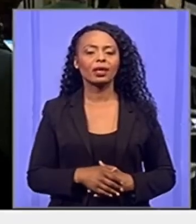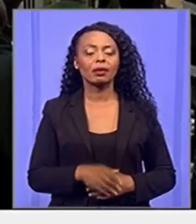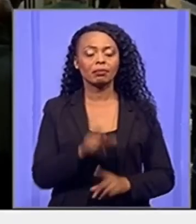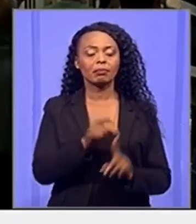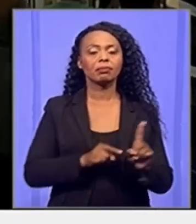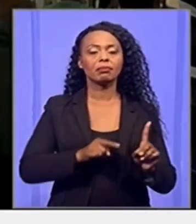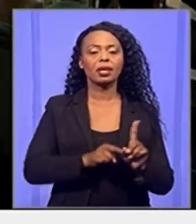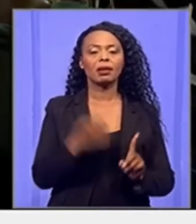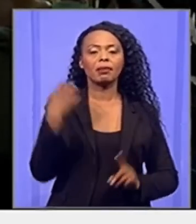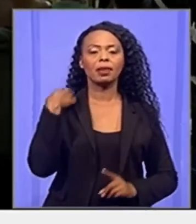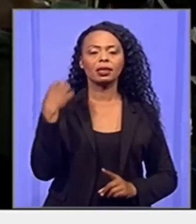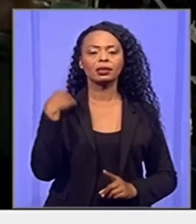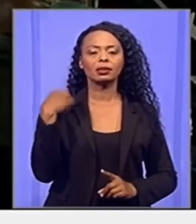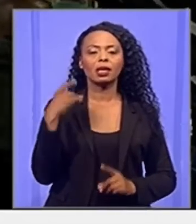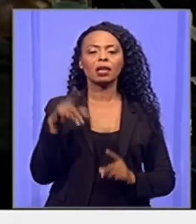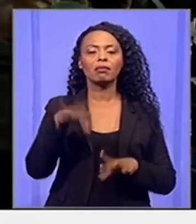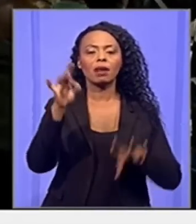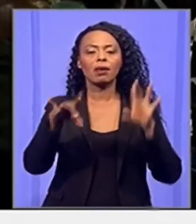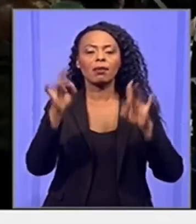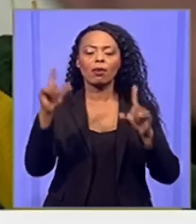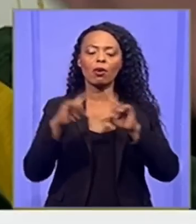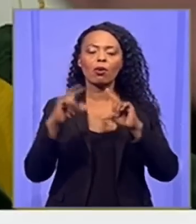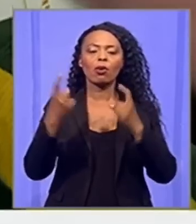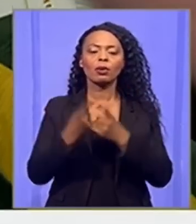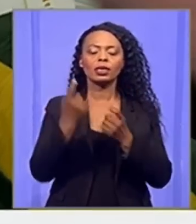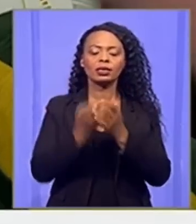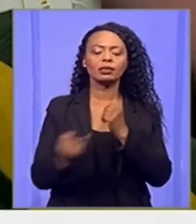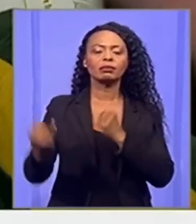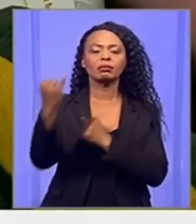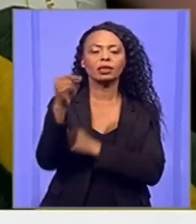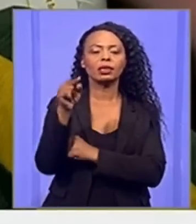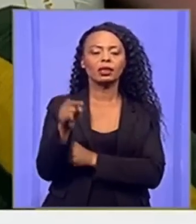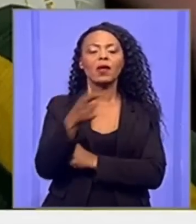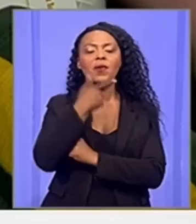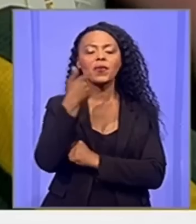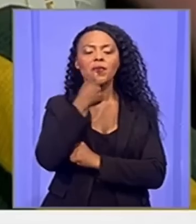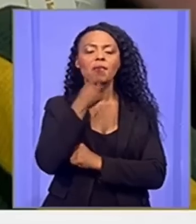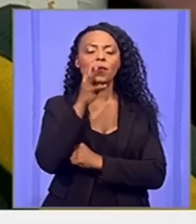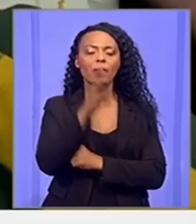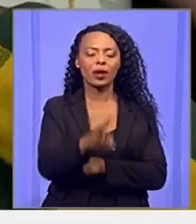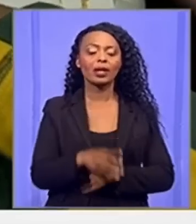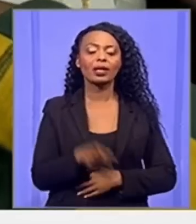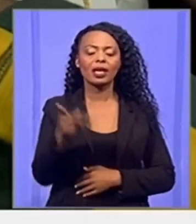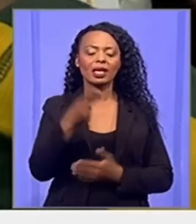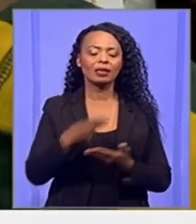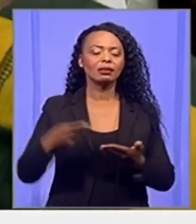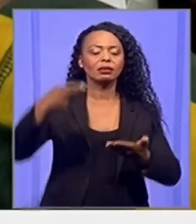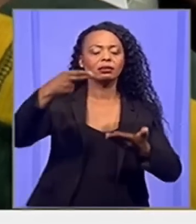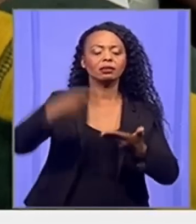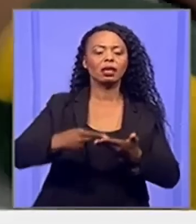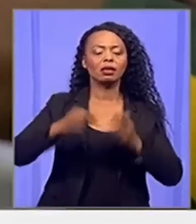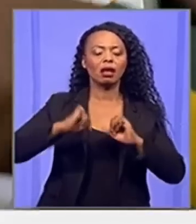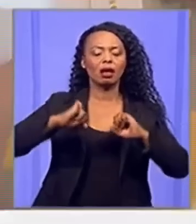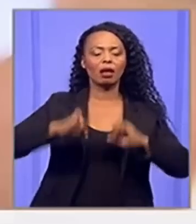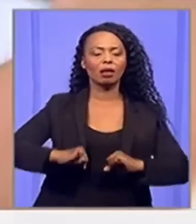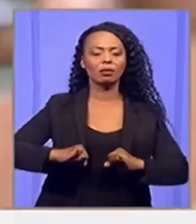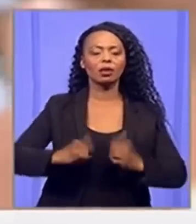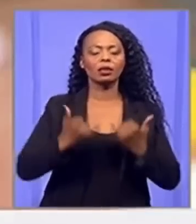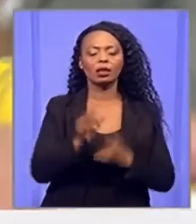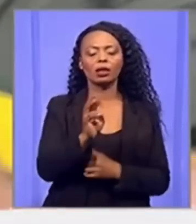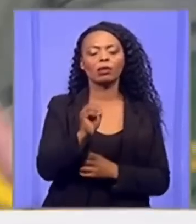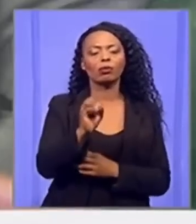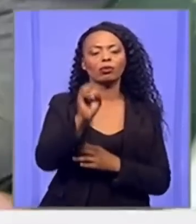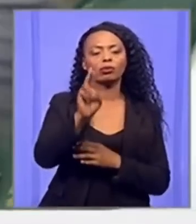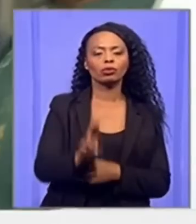kgetha komiti yeo e kgethegilego mo nakong yeo e sa fedišego pelo go yo saenela kwano ya tšhomišano mmogo